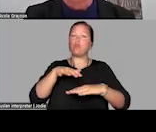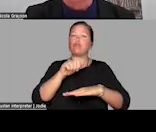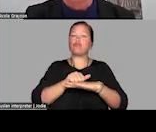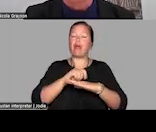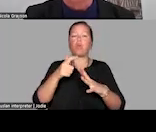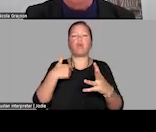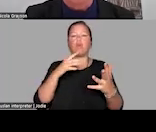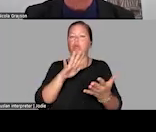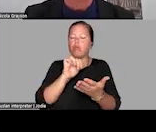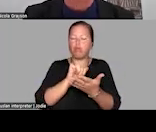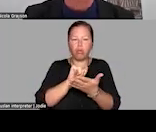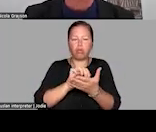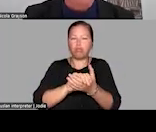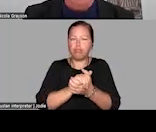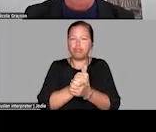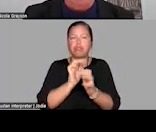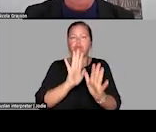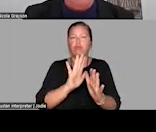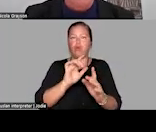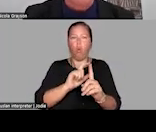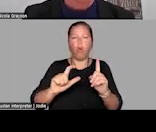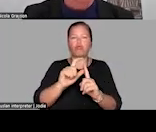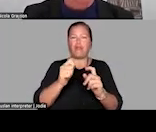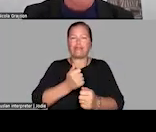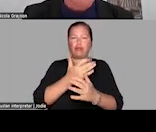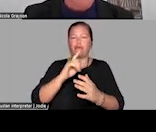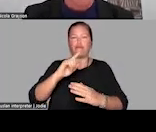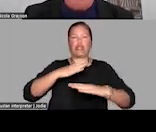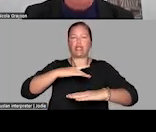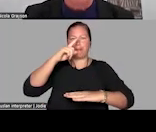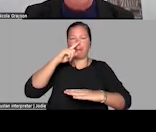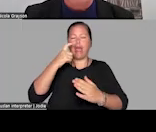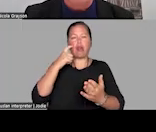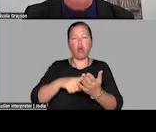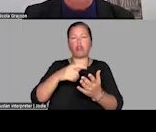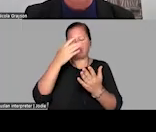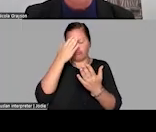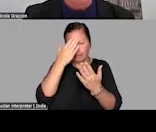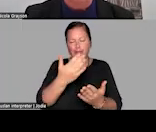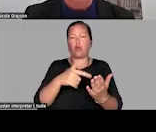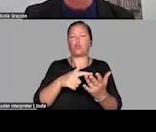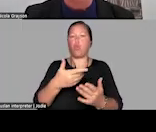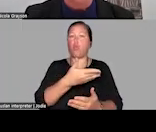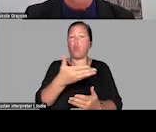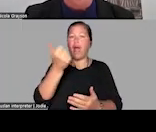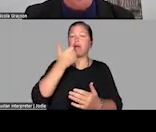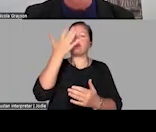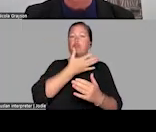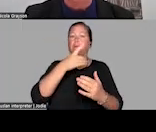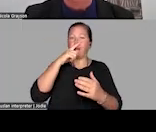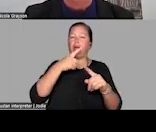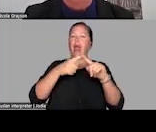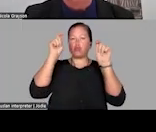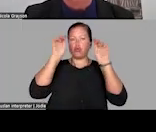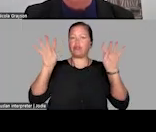of First Nations peoples' artistic and cultural expressions, and I acknowledge and pay respects to all Aboriginal and Torres Strait